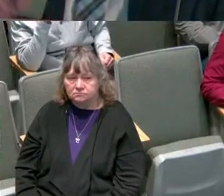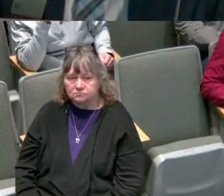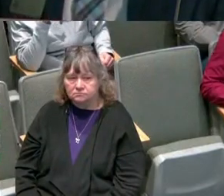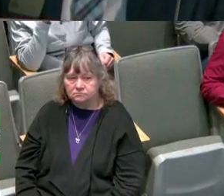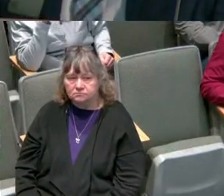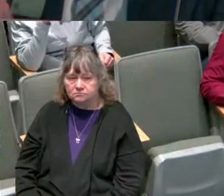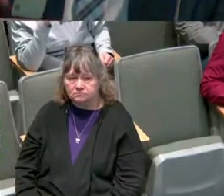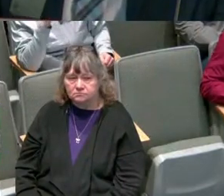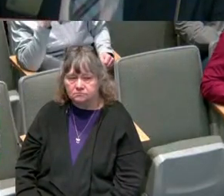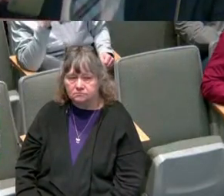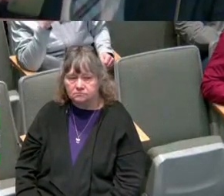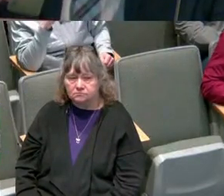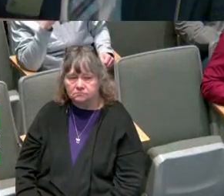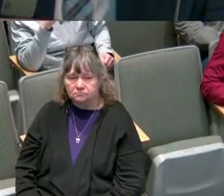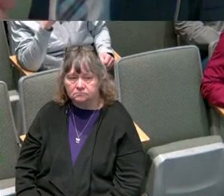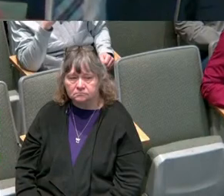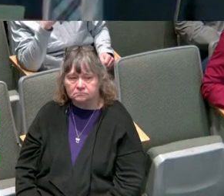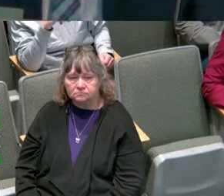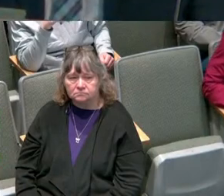doing